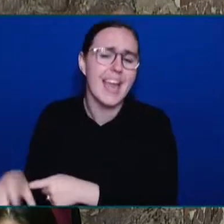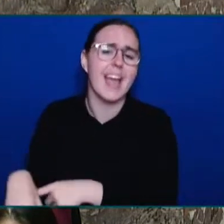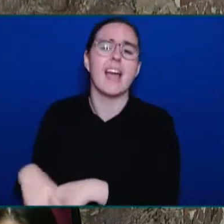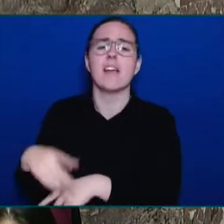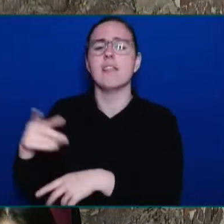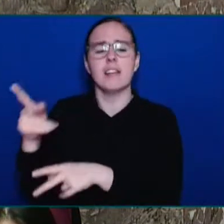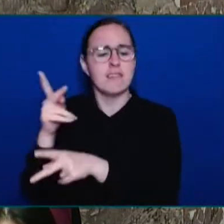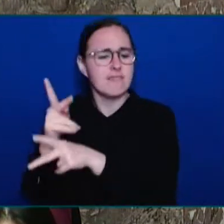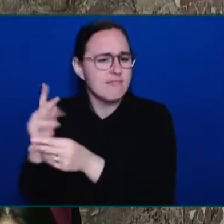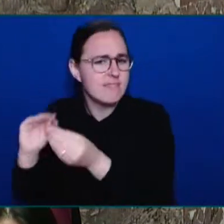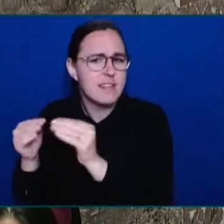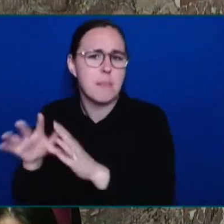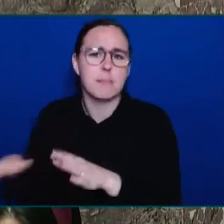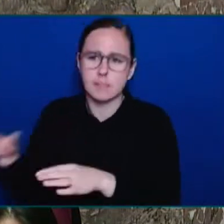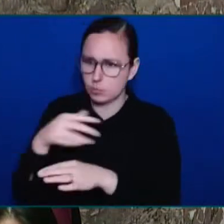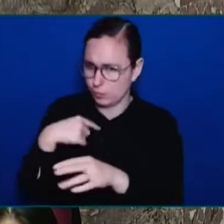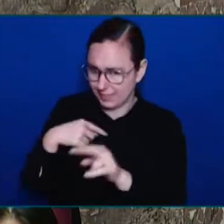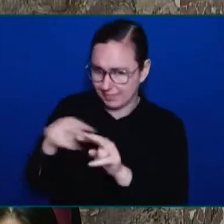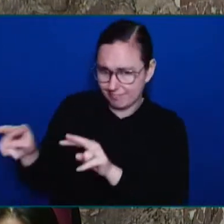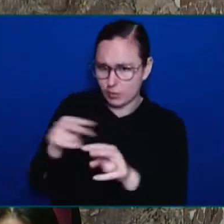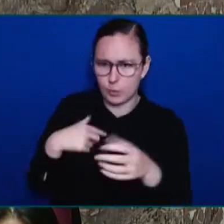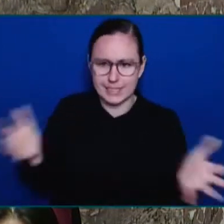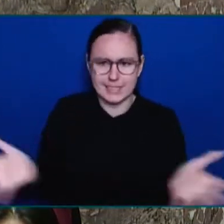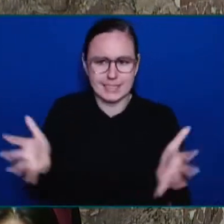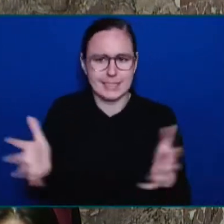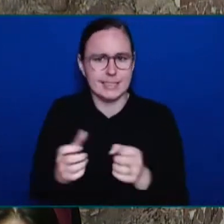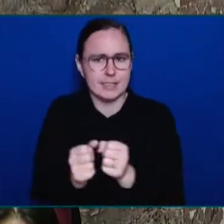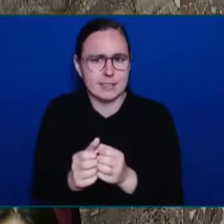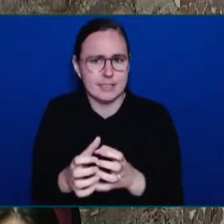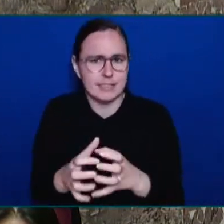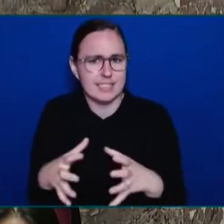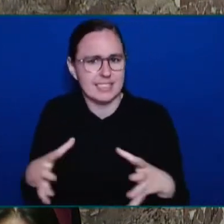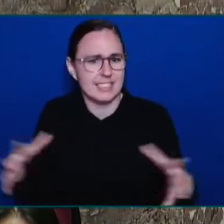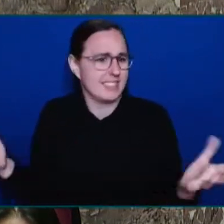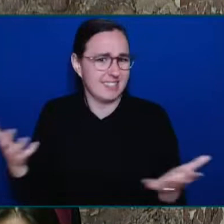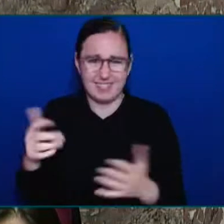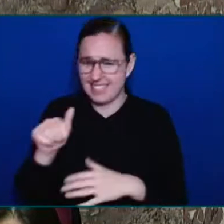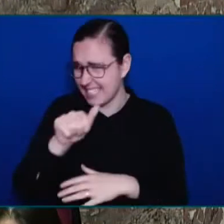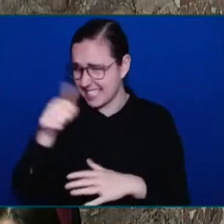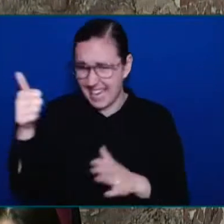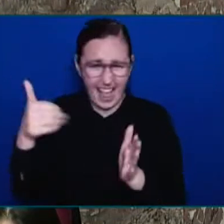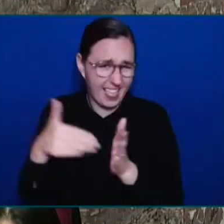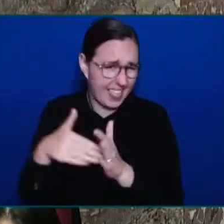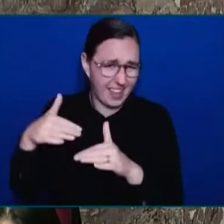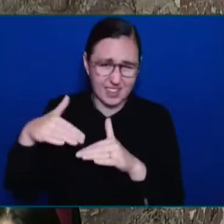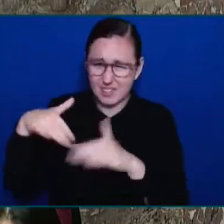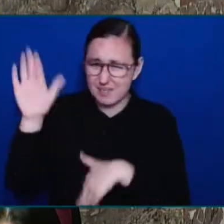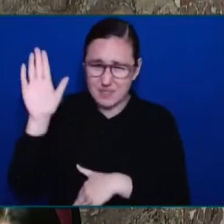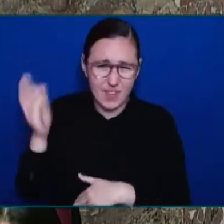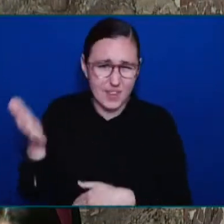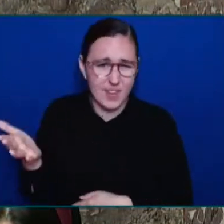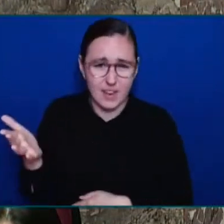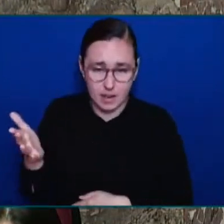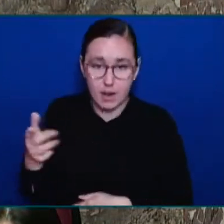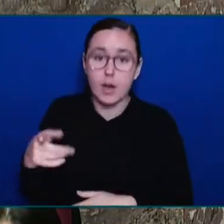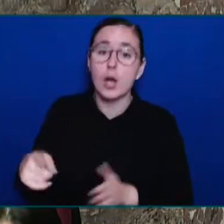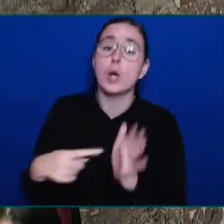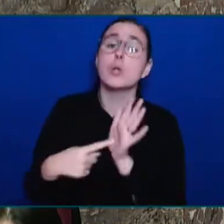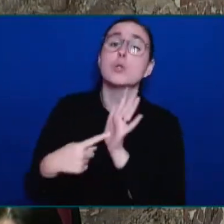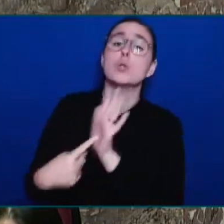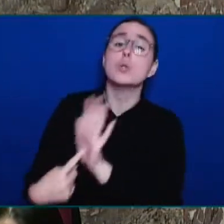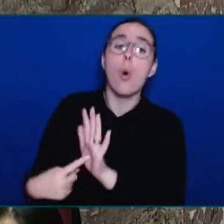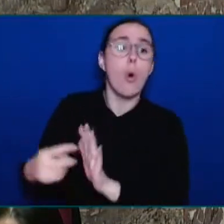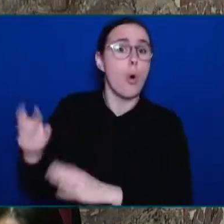Minister of Health, Honourable Speaker. Their policy was to disrespect them, to take away their rights, and to lay them off, Honourable Speaker.